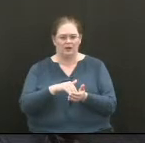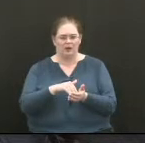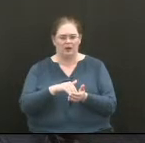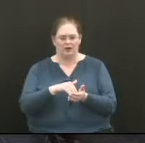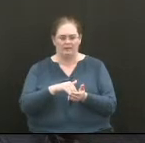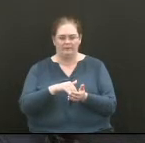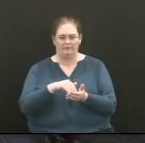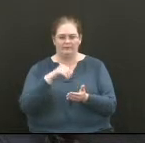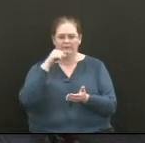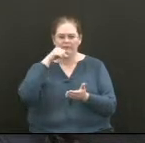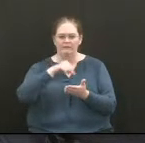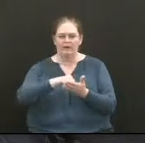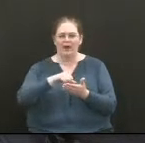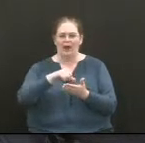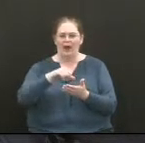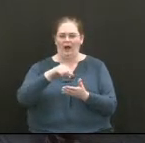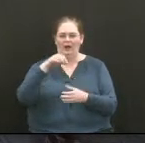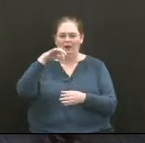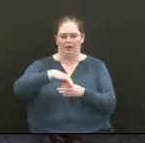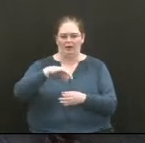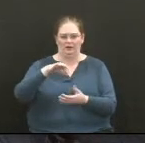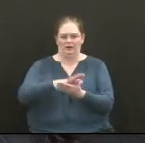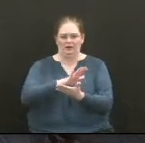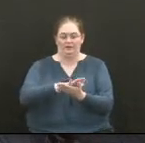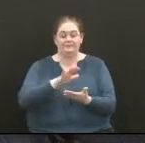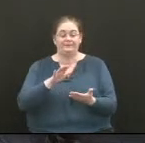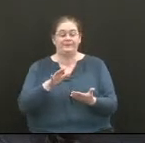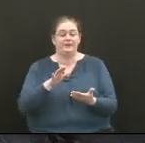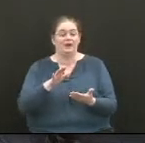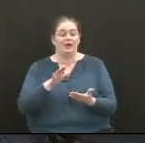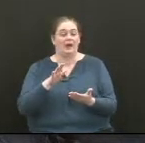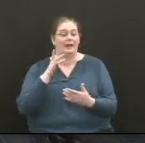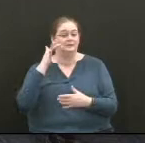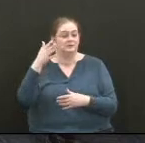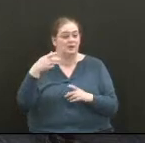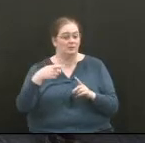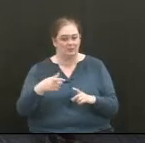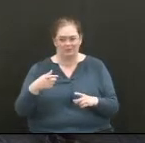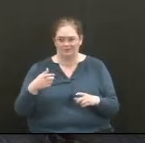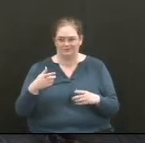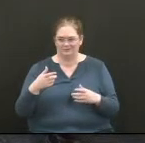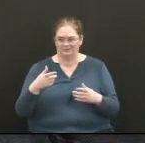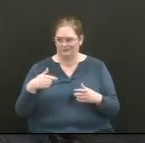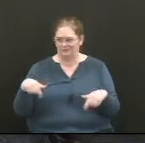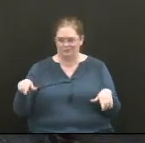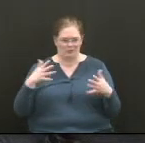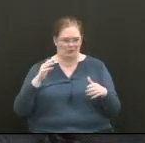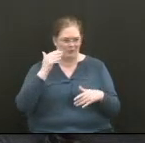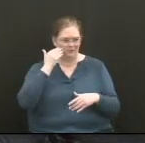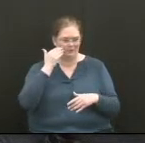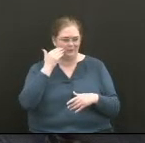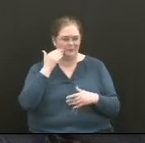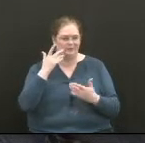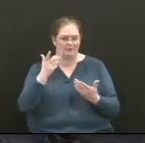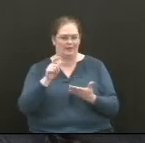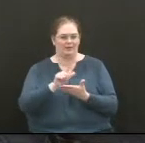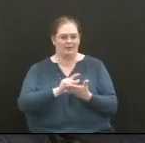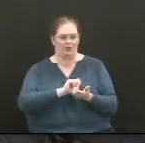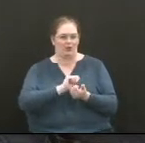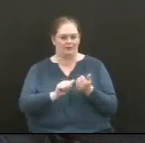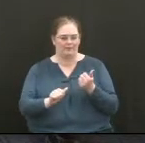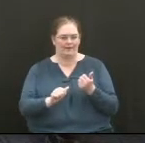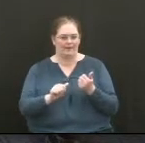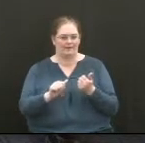you know, mail-in ballots that are going to come in. At some point, you know, we all knew that there would be a majority when, you know, when the law passed